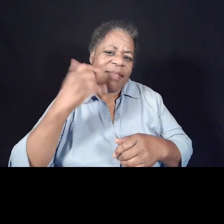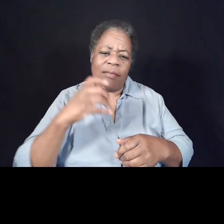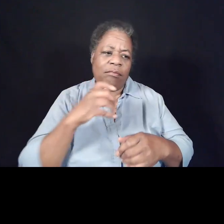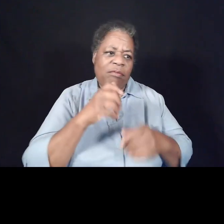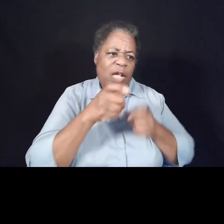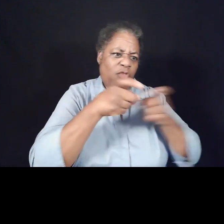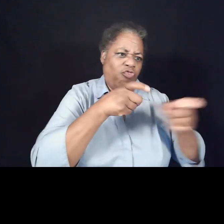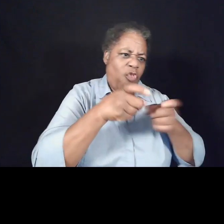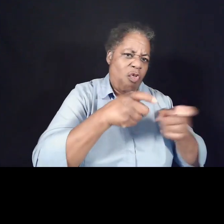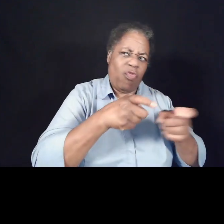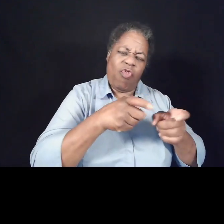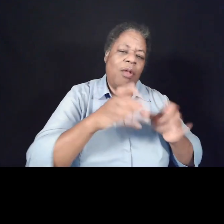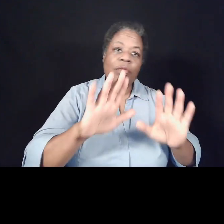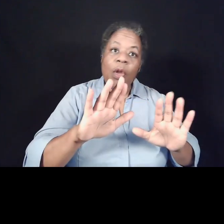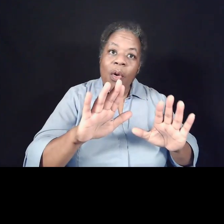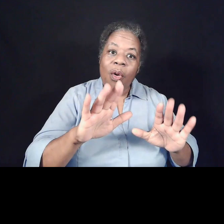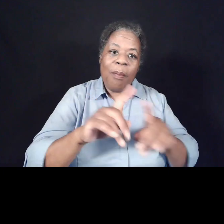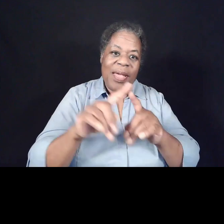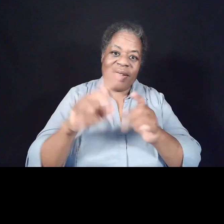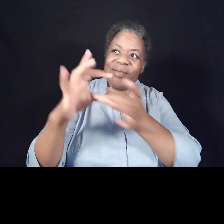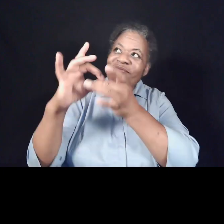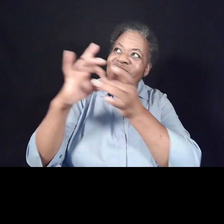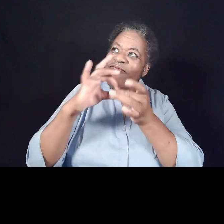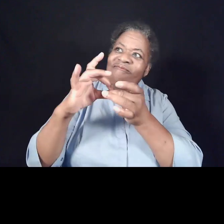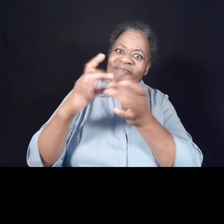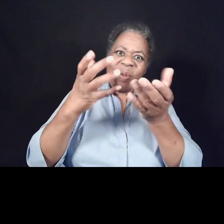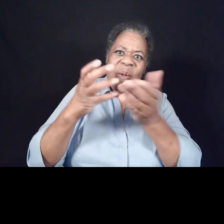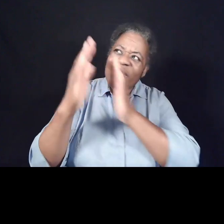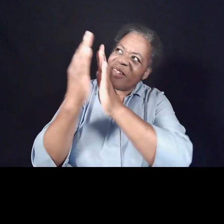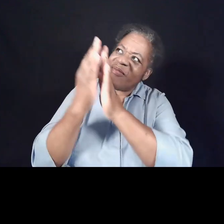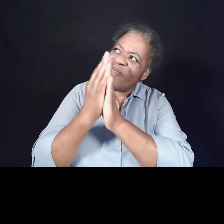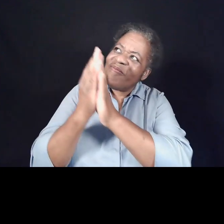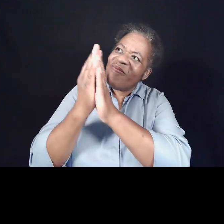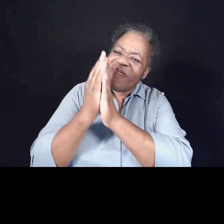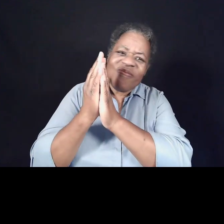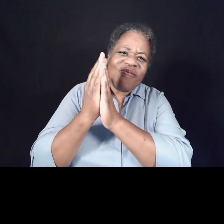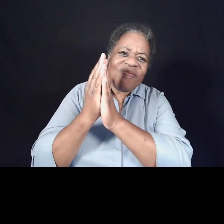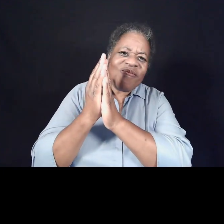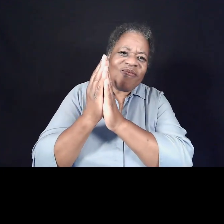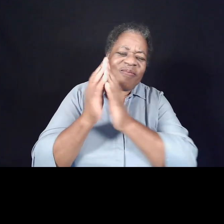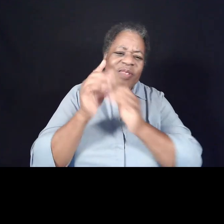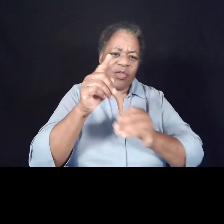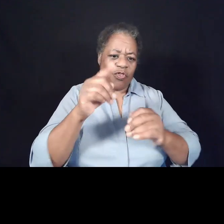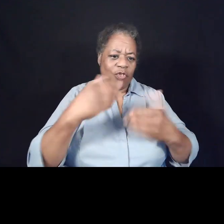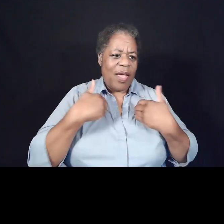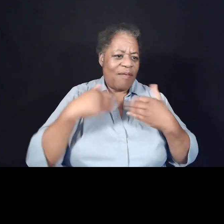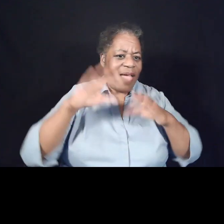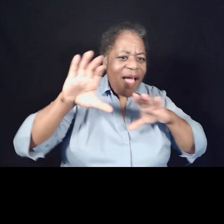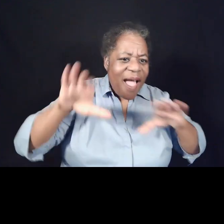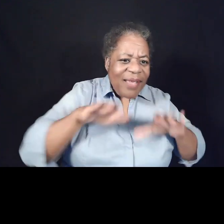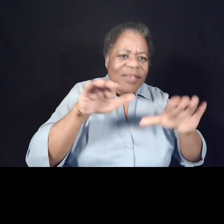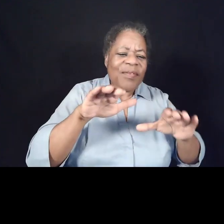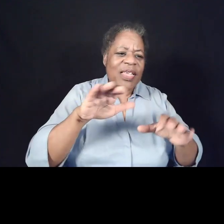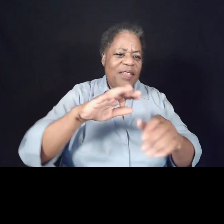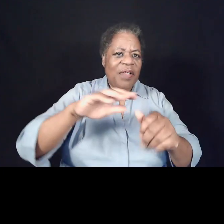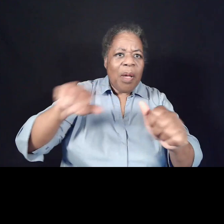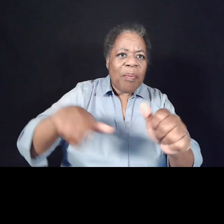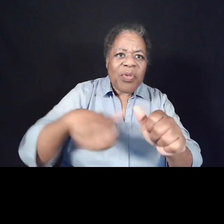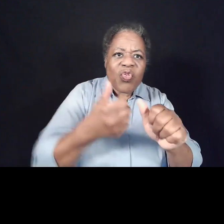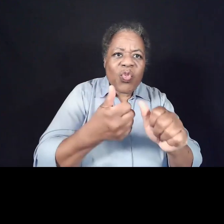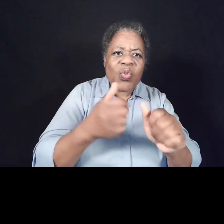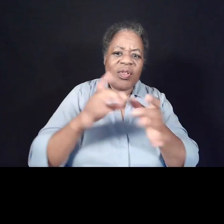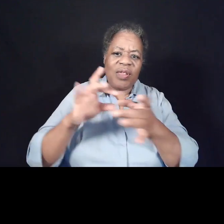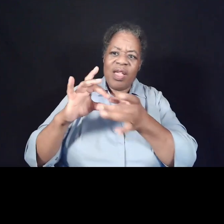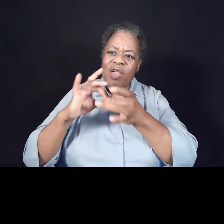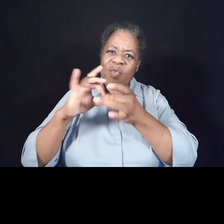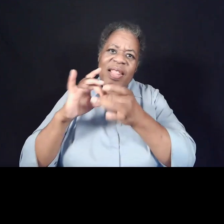way, but in a relational way. Are there activities or pursuits or relationships that we're